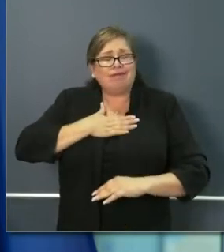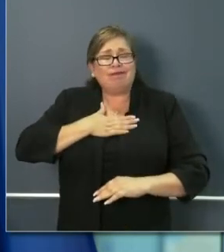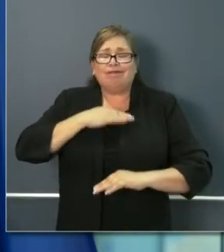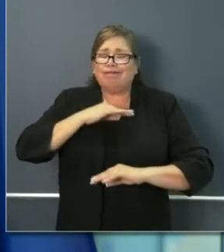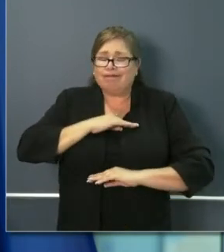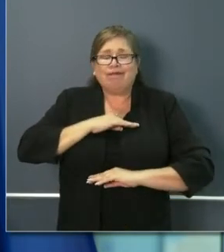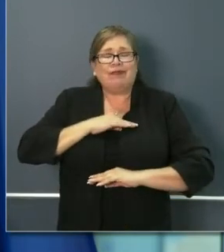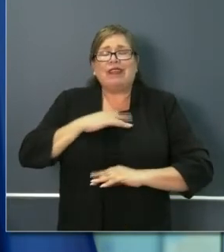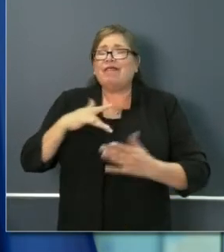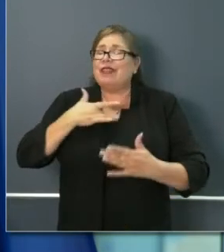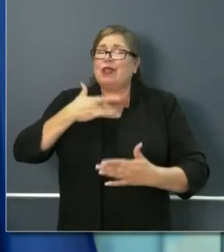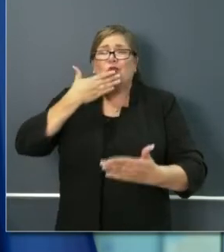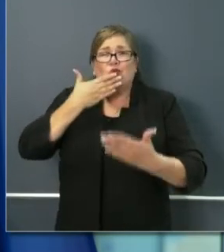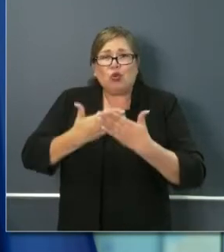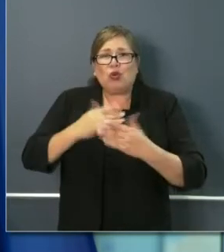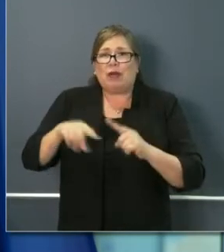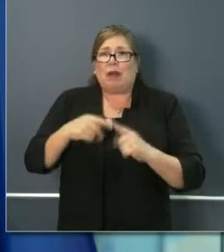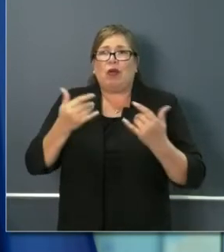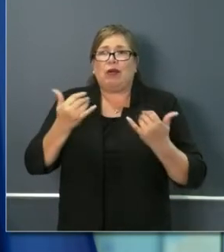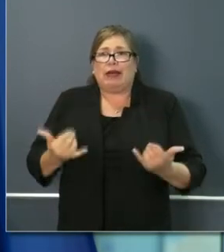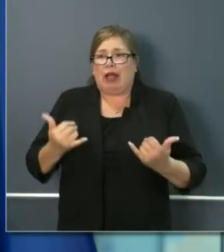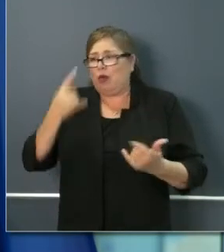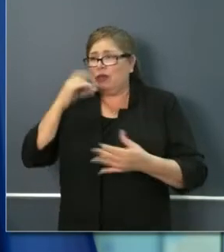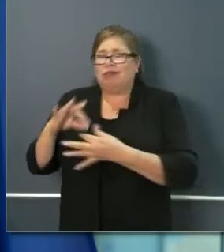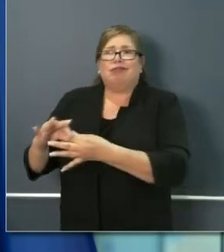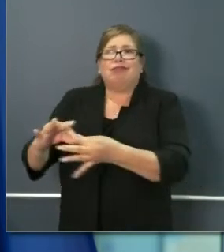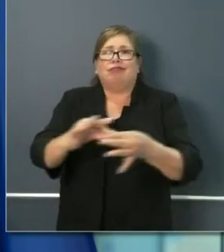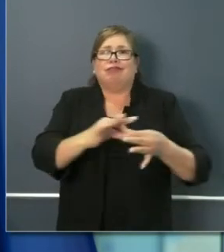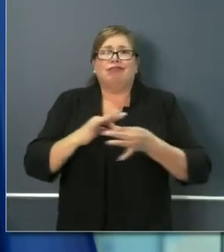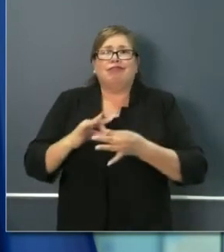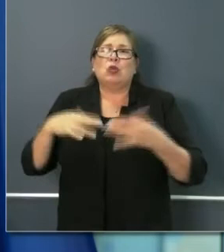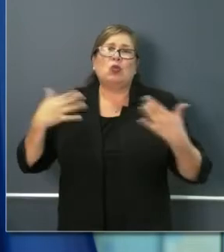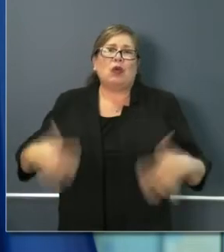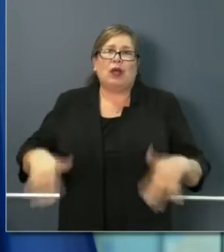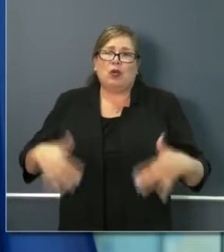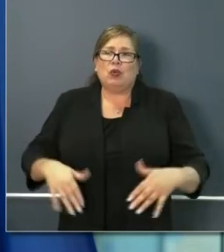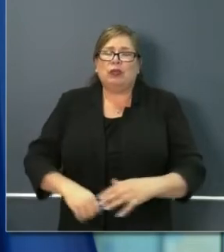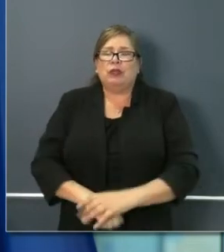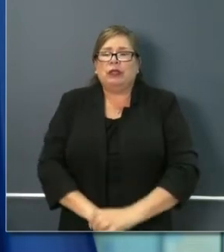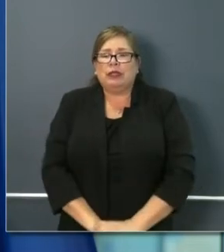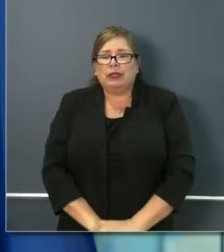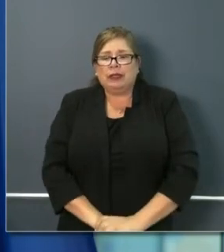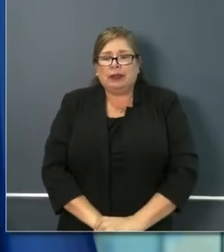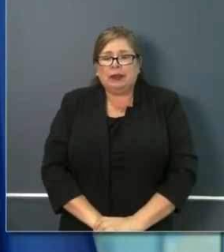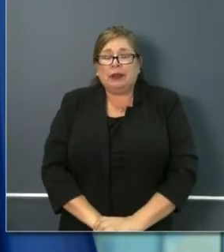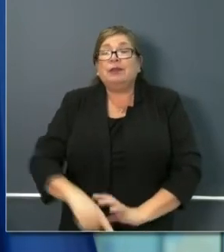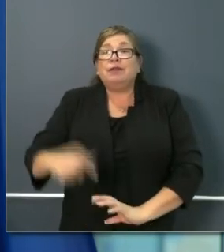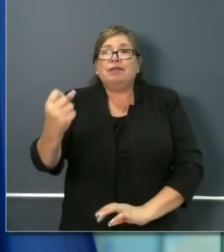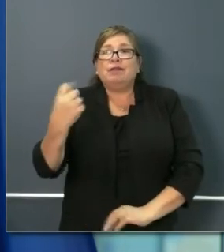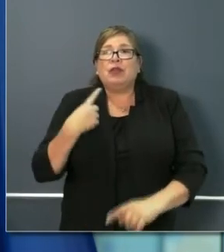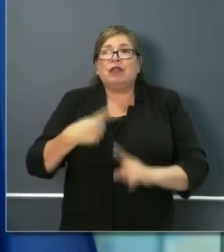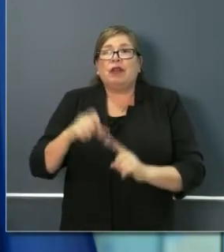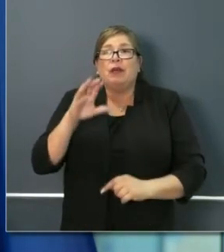me feel very, very good about this moment. Final question, Ben Christopher, Cal Matters.